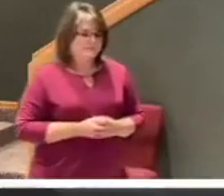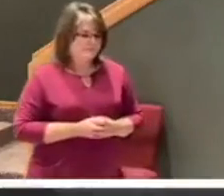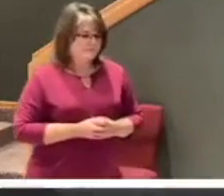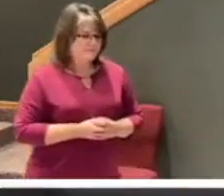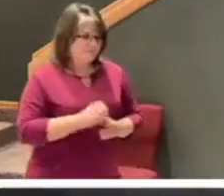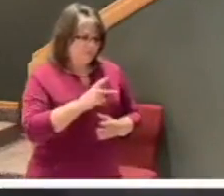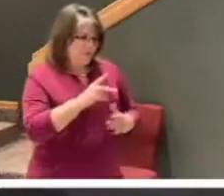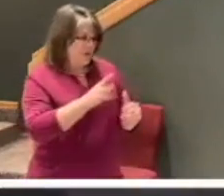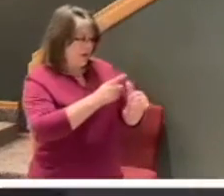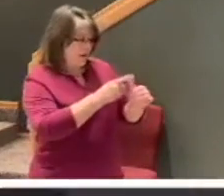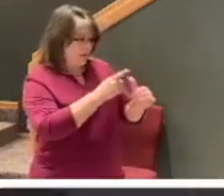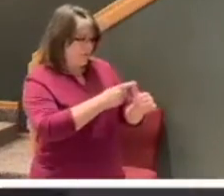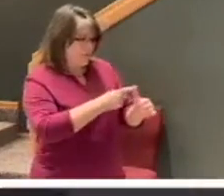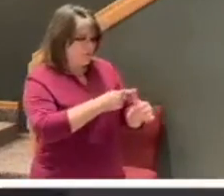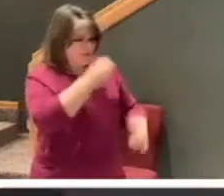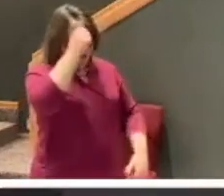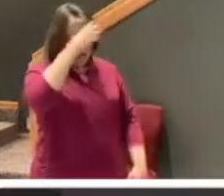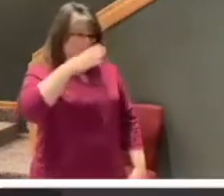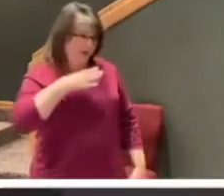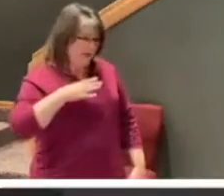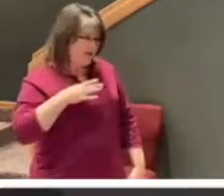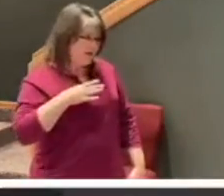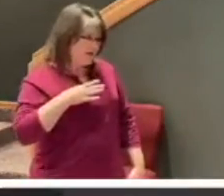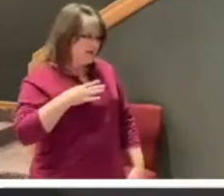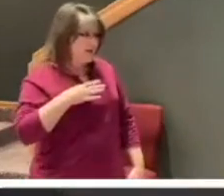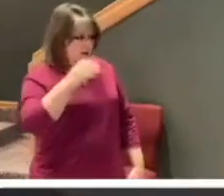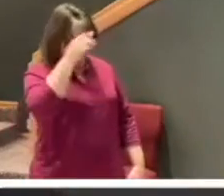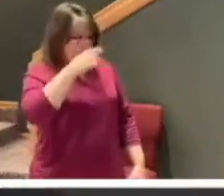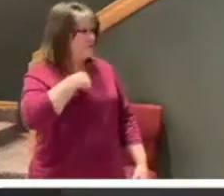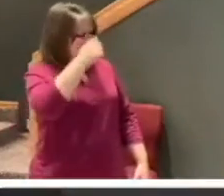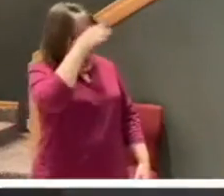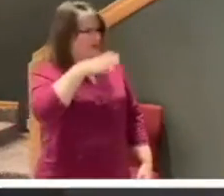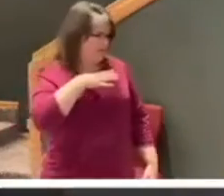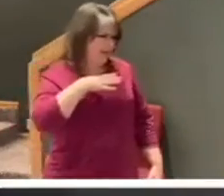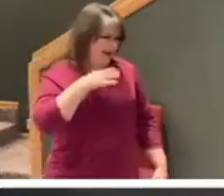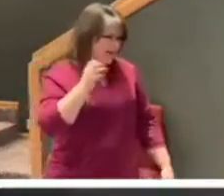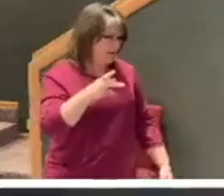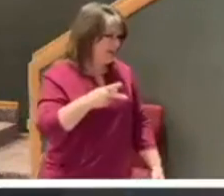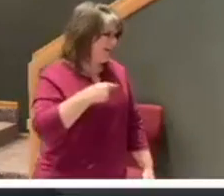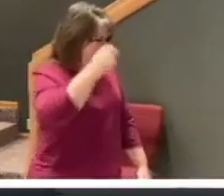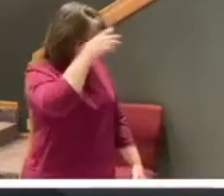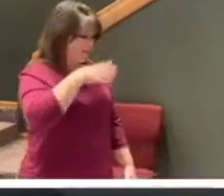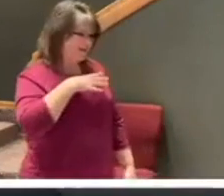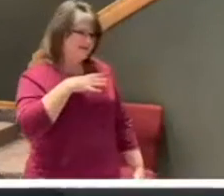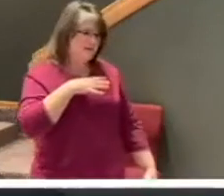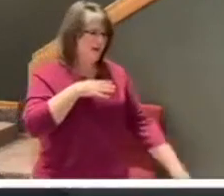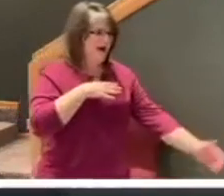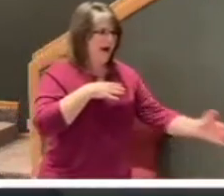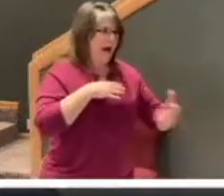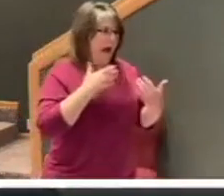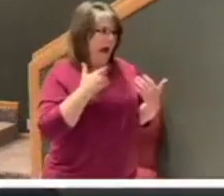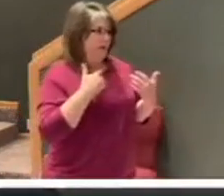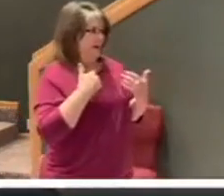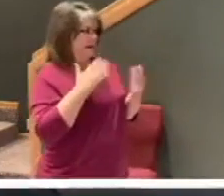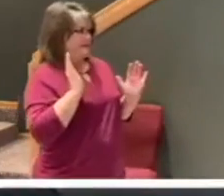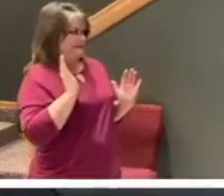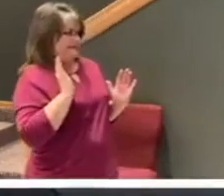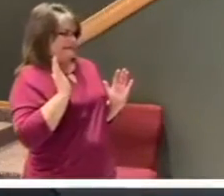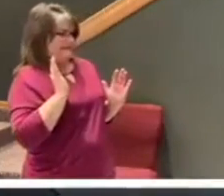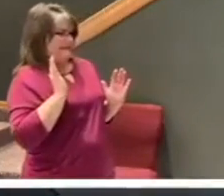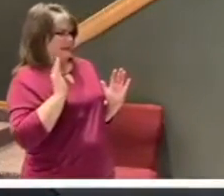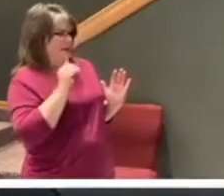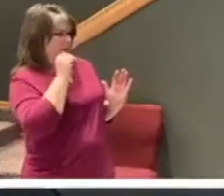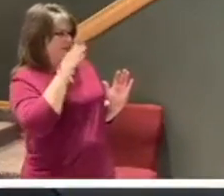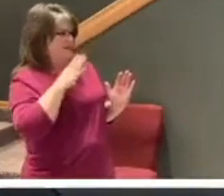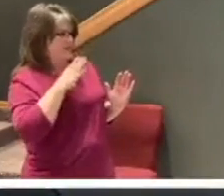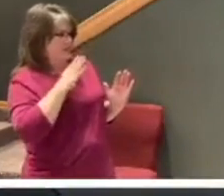Okay, first on the guy level, right? I'm just a guy, right? So on the guy level, I'm looking for the exit, right? Because, like, here's a girl